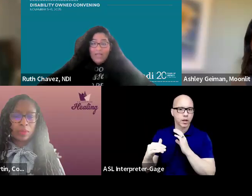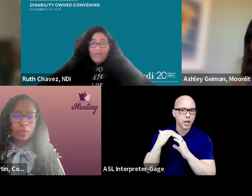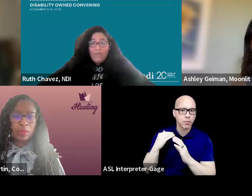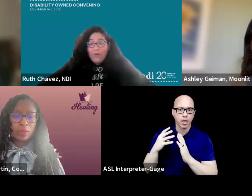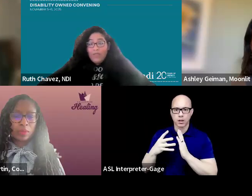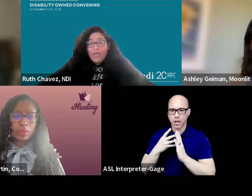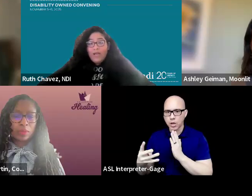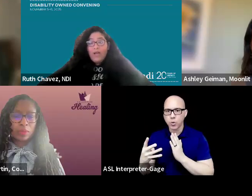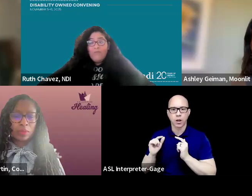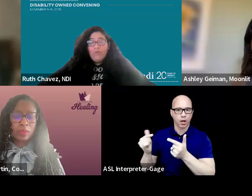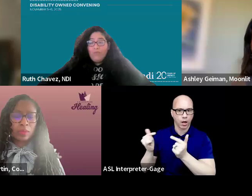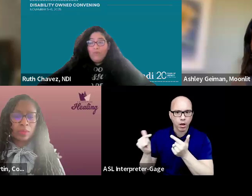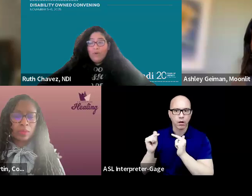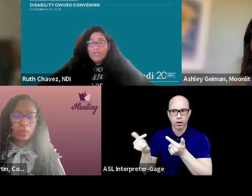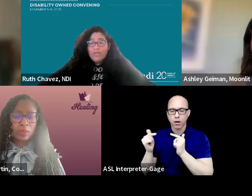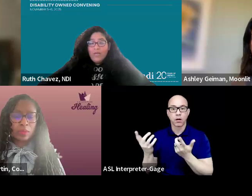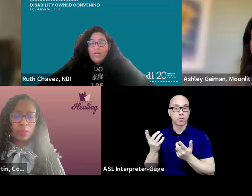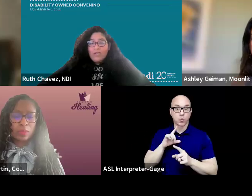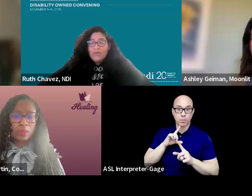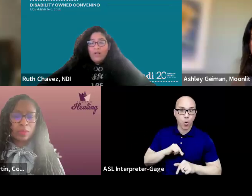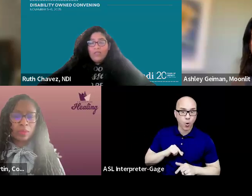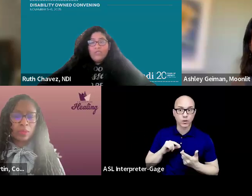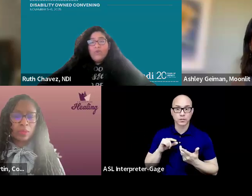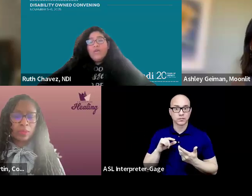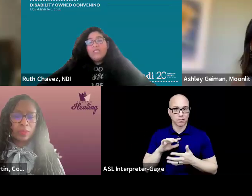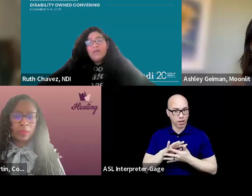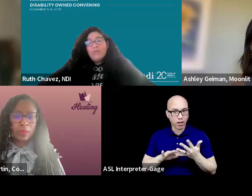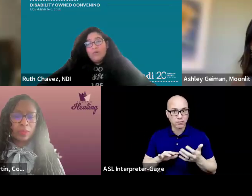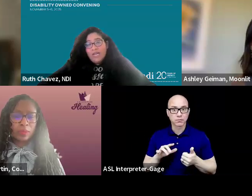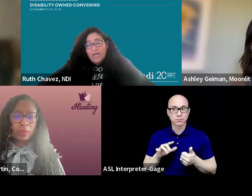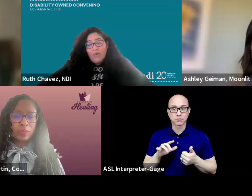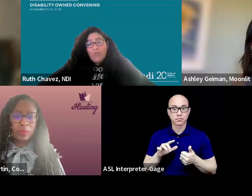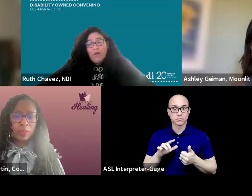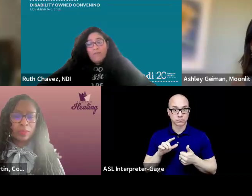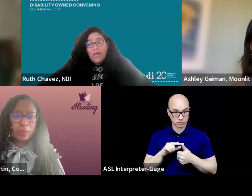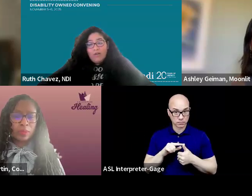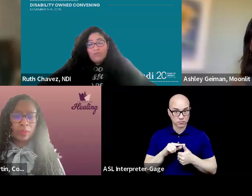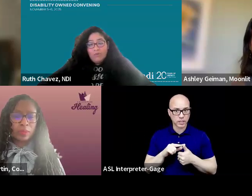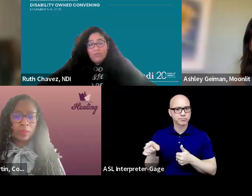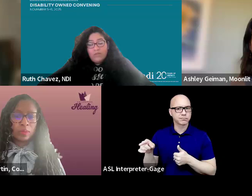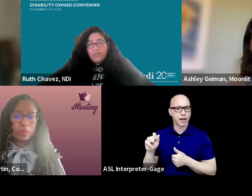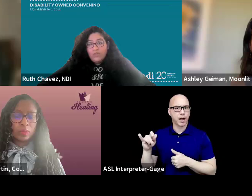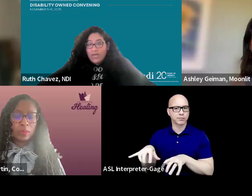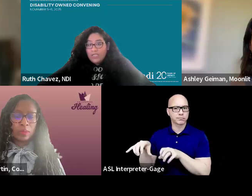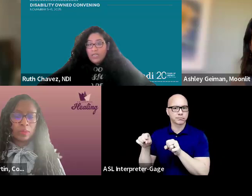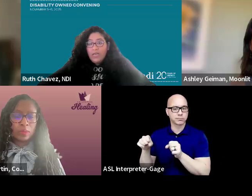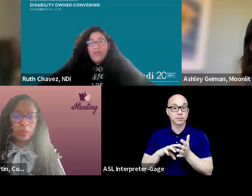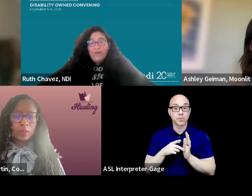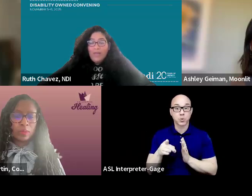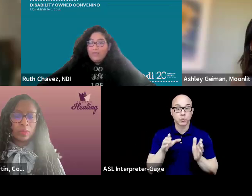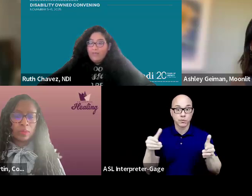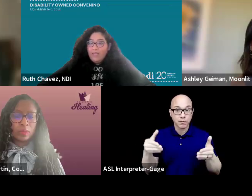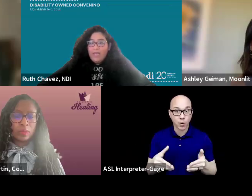scheduling, the back and forth, the reports. And so all of this so you can spend more time on what matters most, the